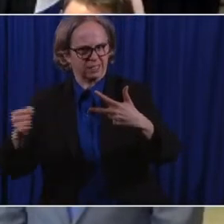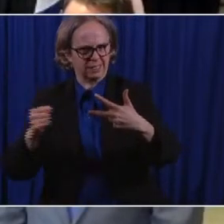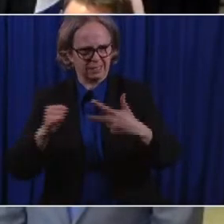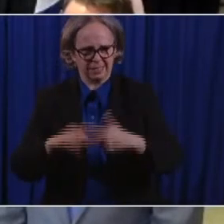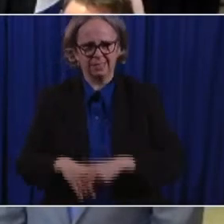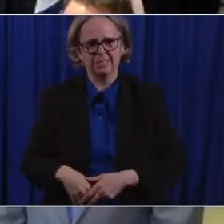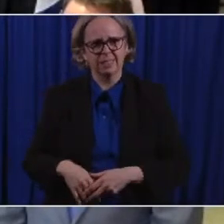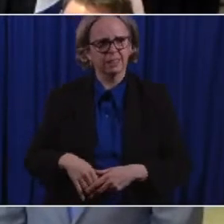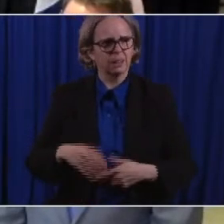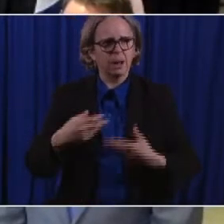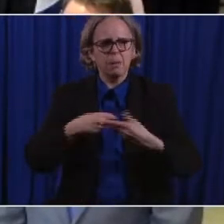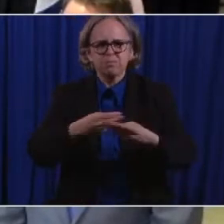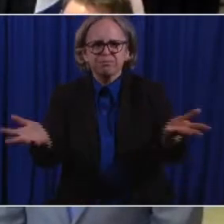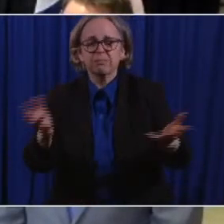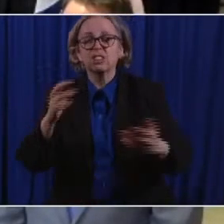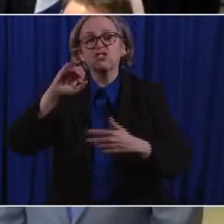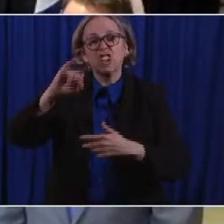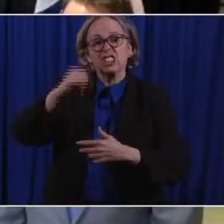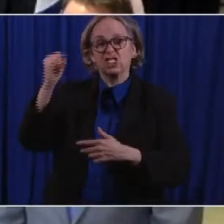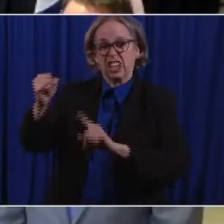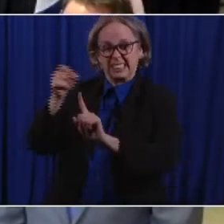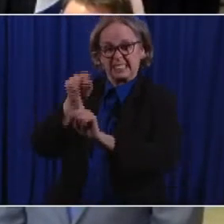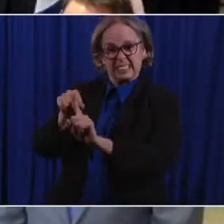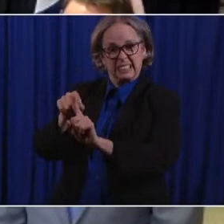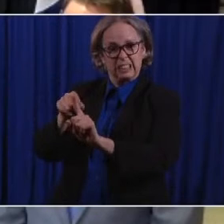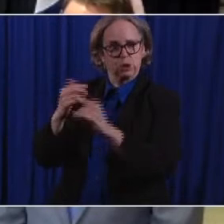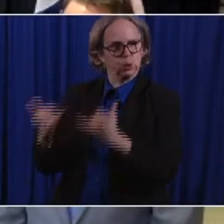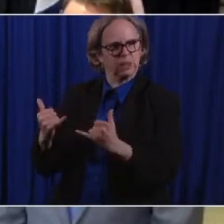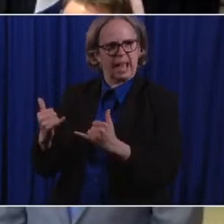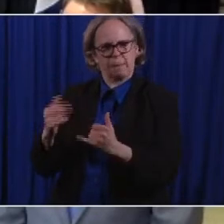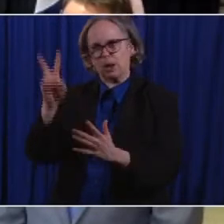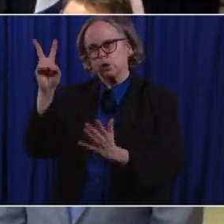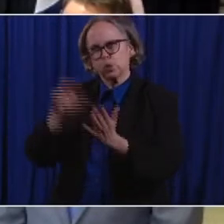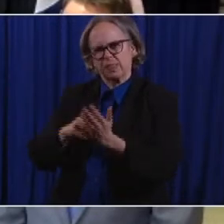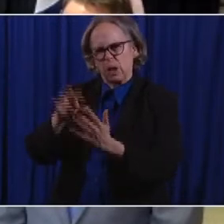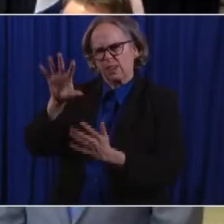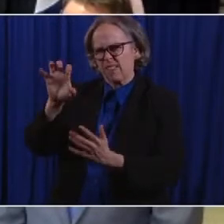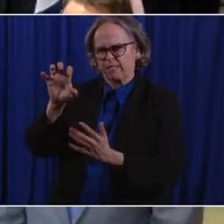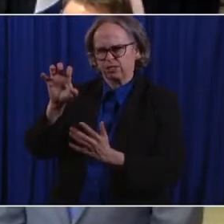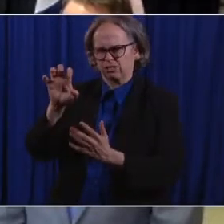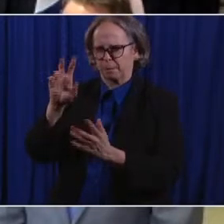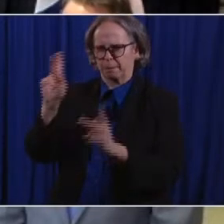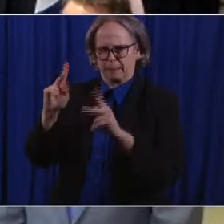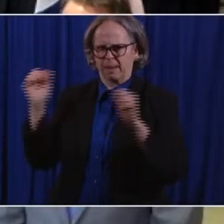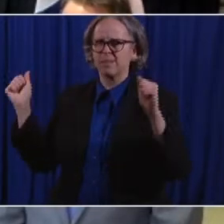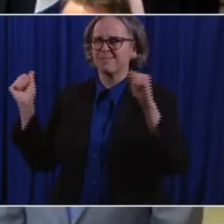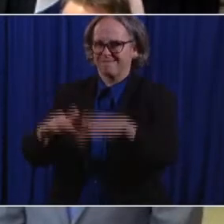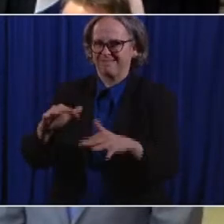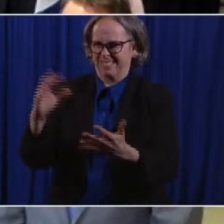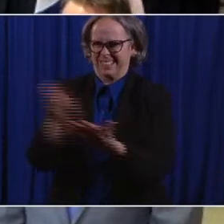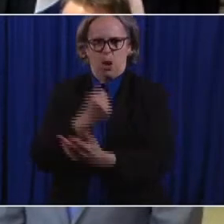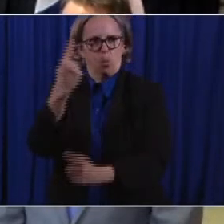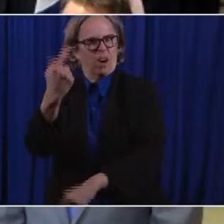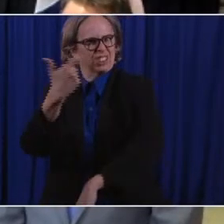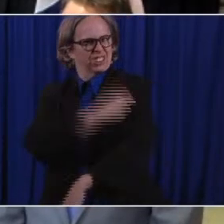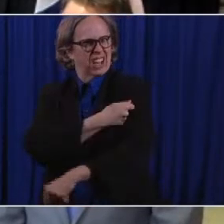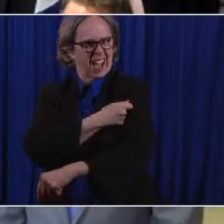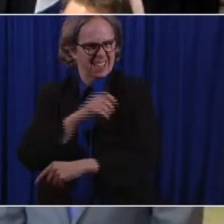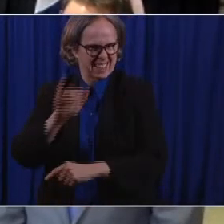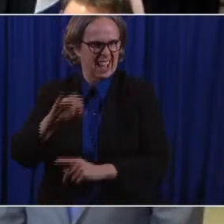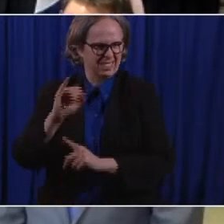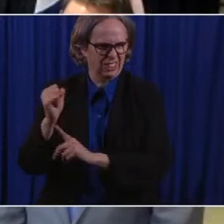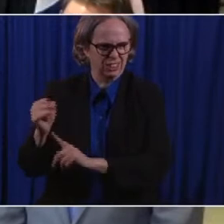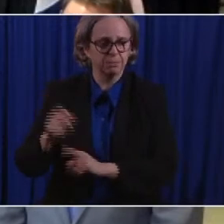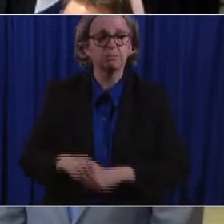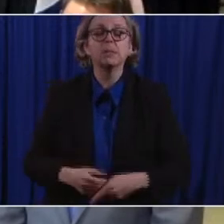getting vaccinated. This is a joint effort between staff at Columbus Public Health as well as a partnership with our EMS providers